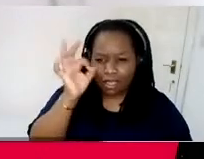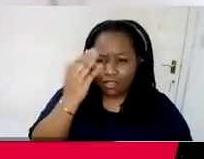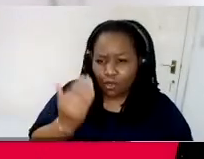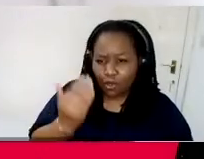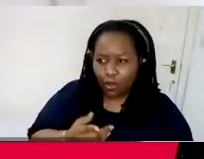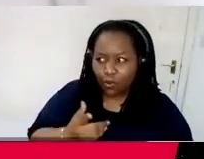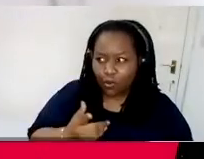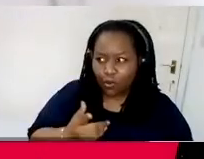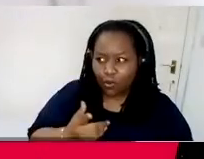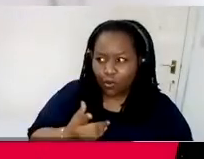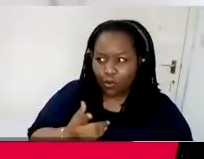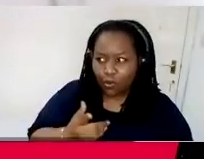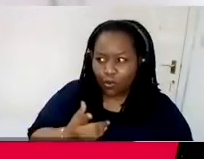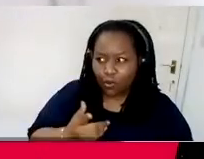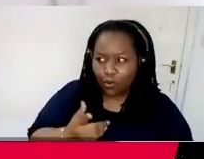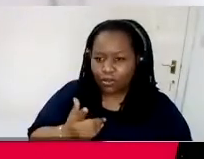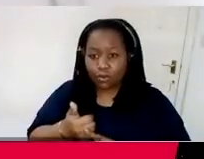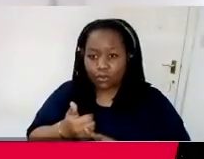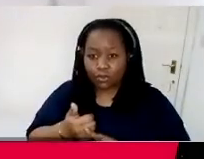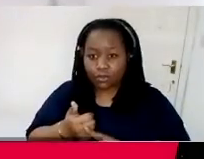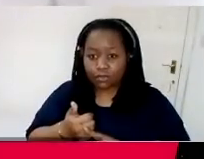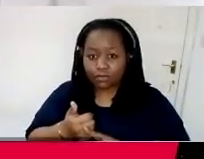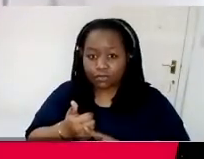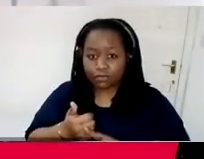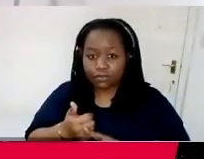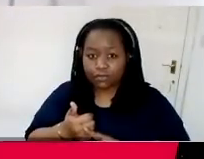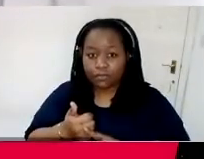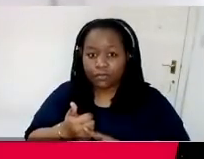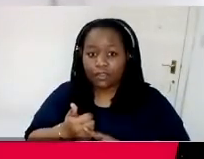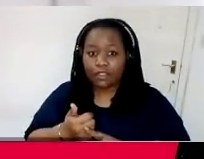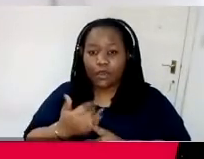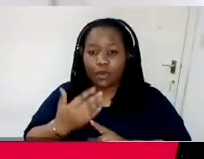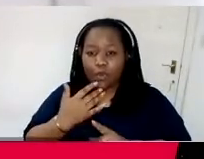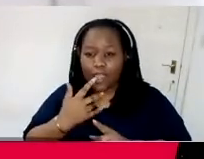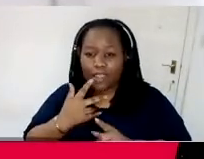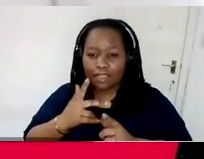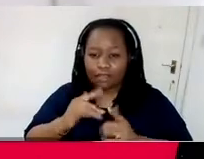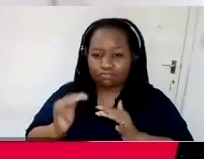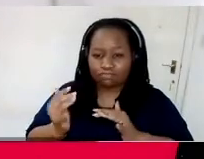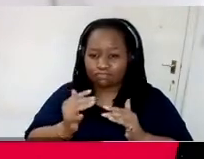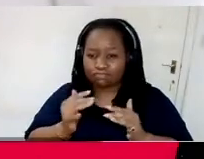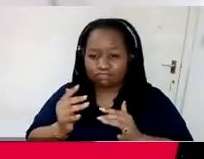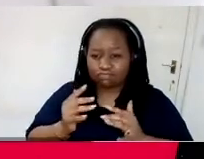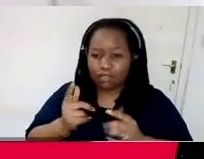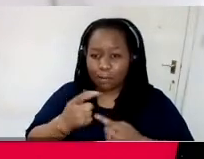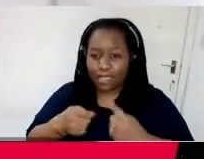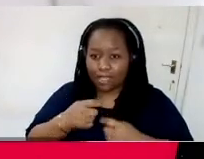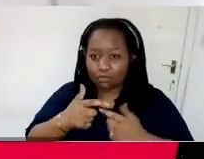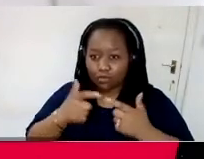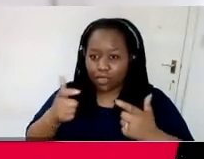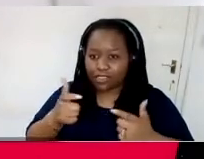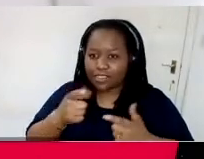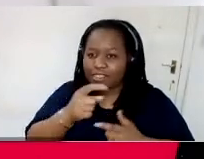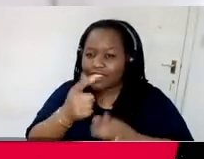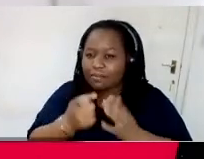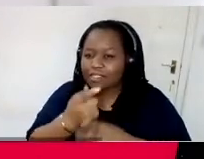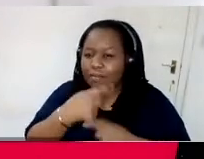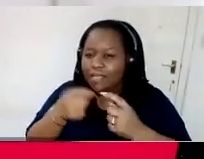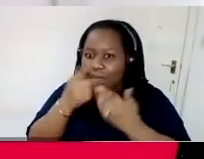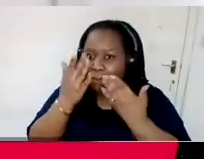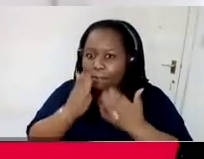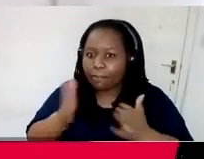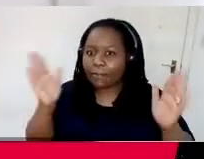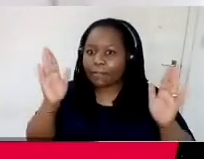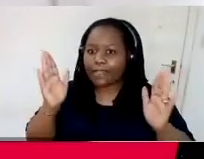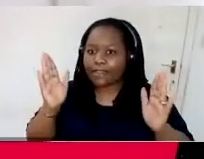up when the controversy becomes too much. So there have been incidents that have become too public, too controversial